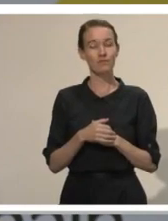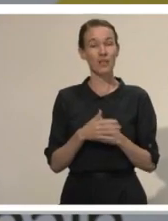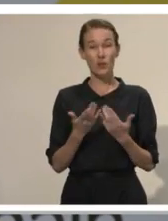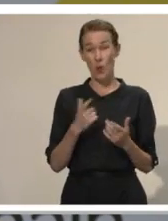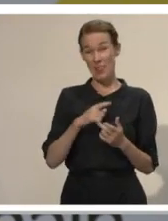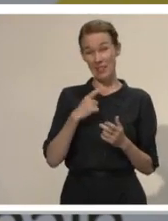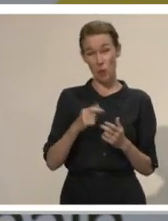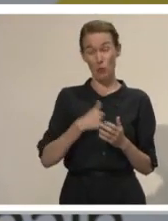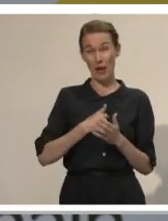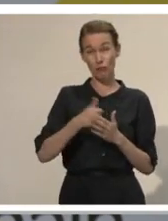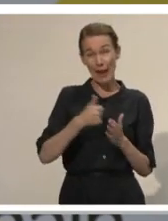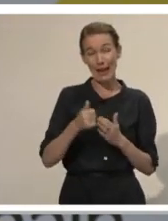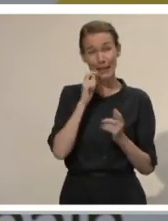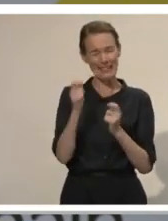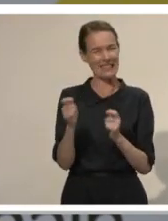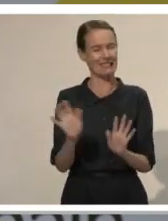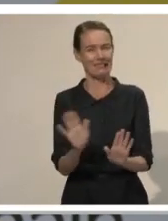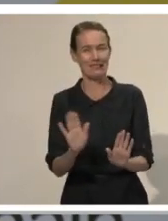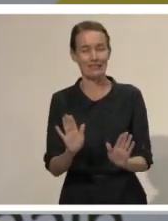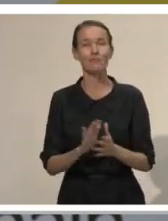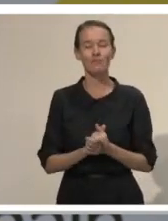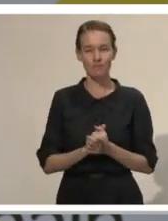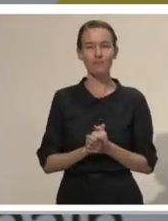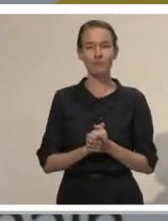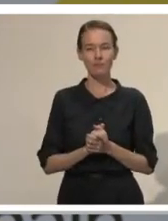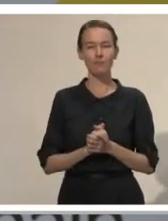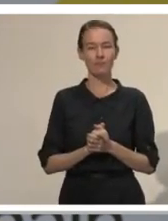do not think routine testing is indicated.